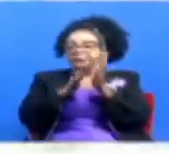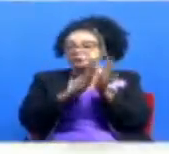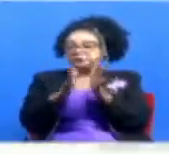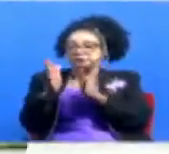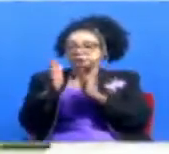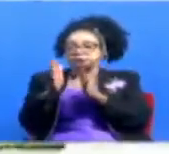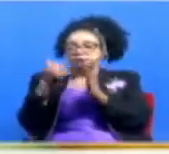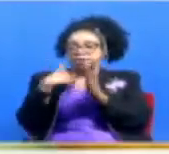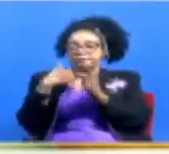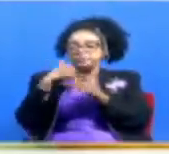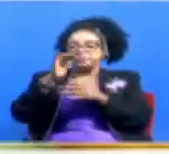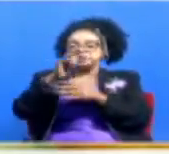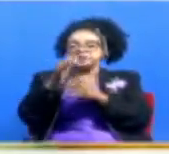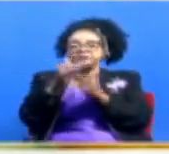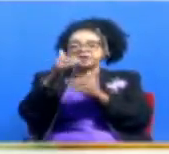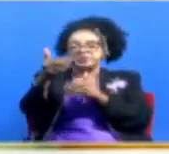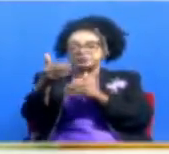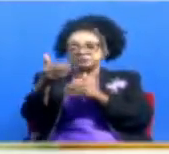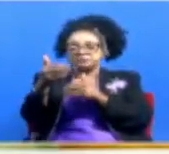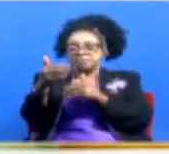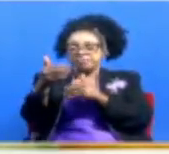expand its territory further.